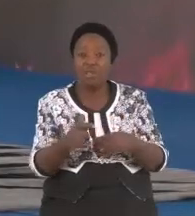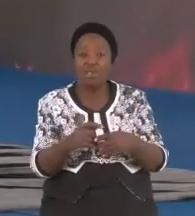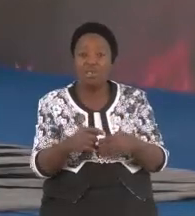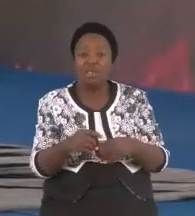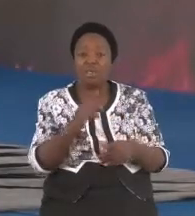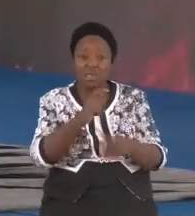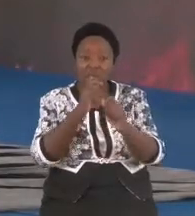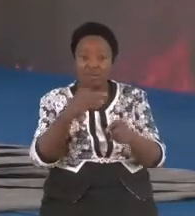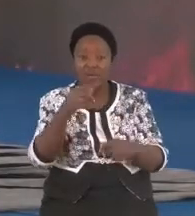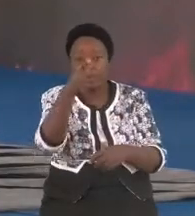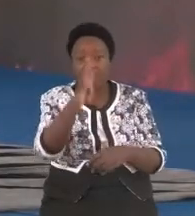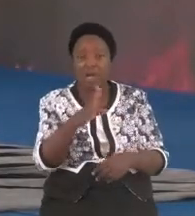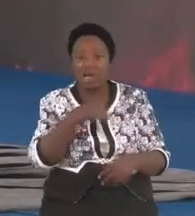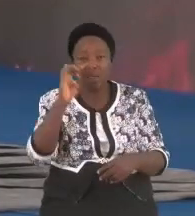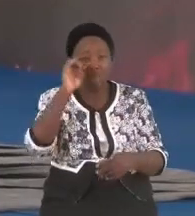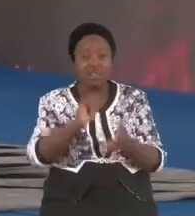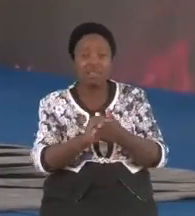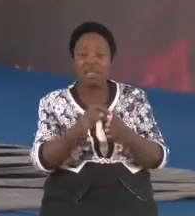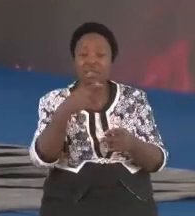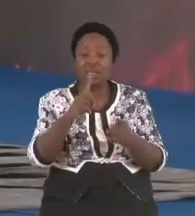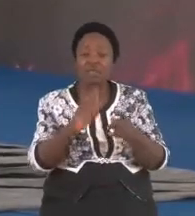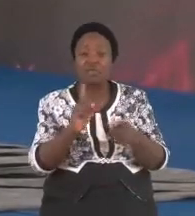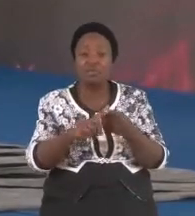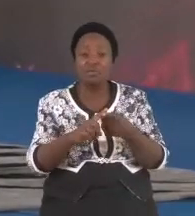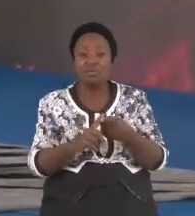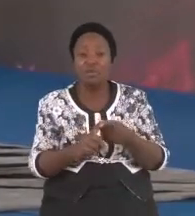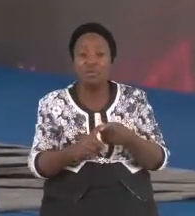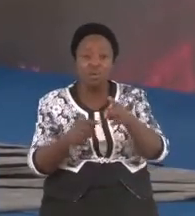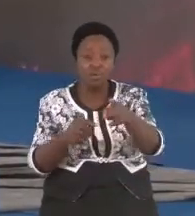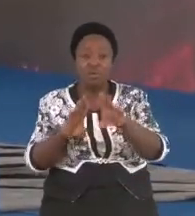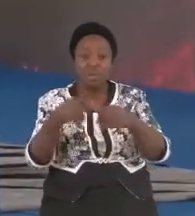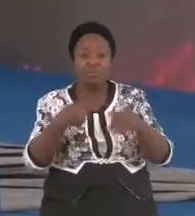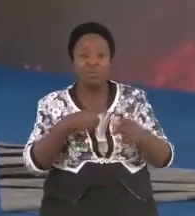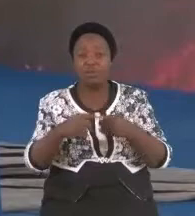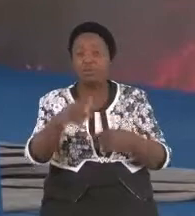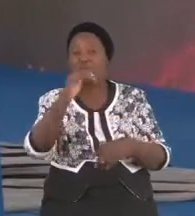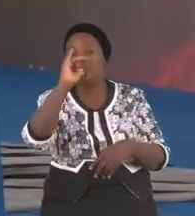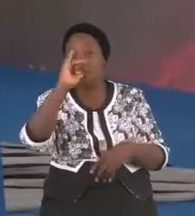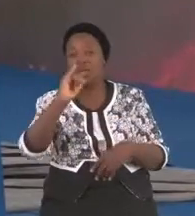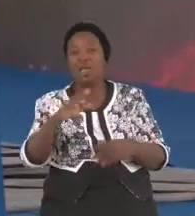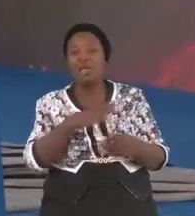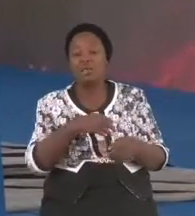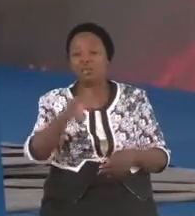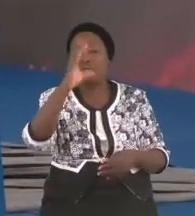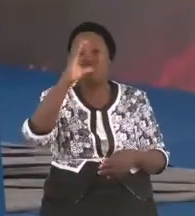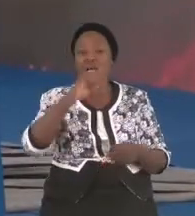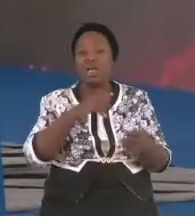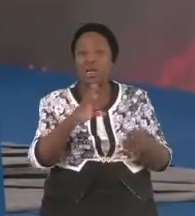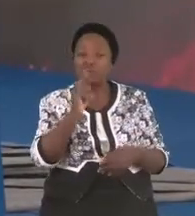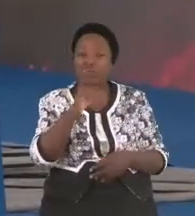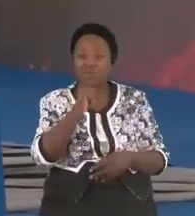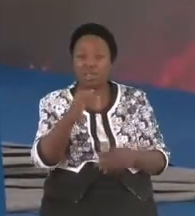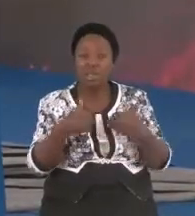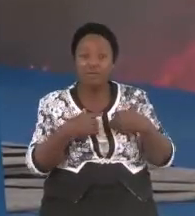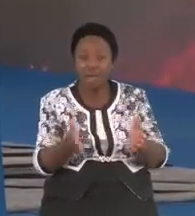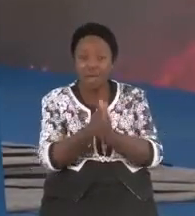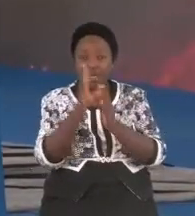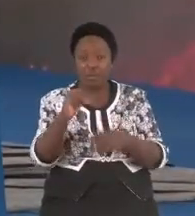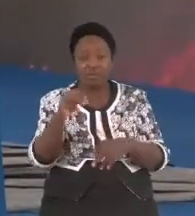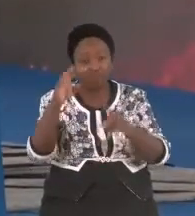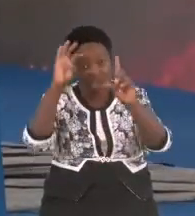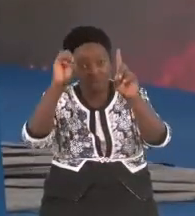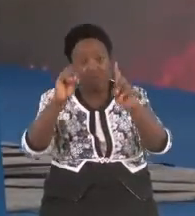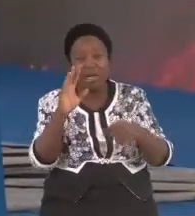says unto thee, give me to drink, thou wouldest have given whatever asked of him, and